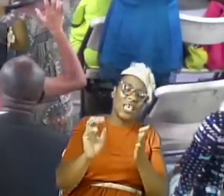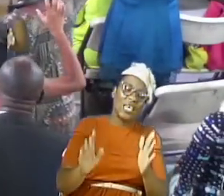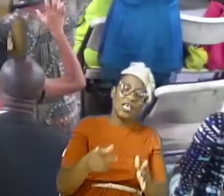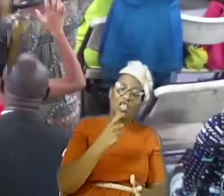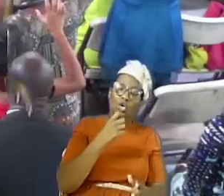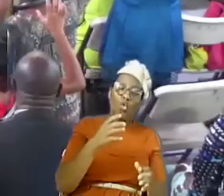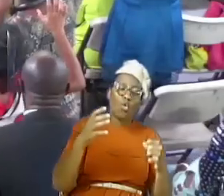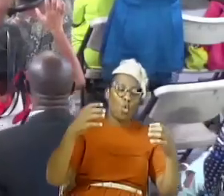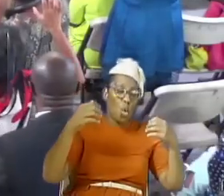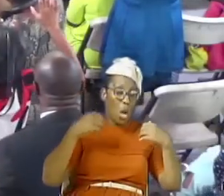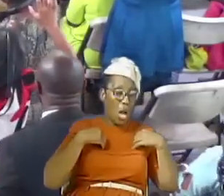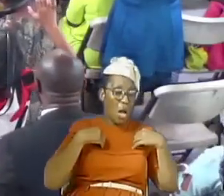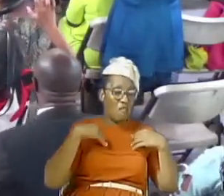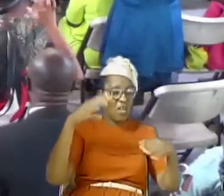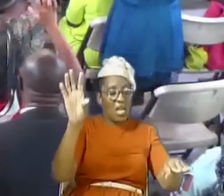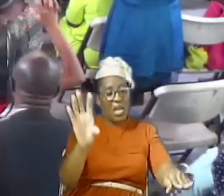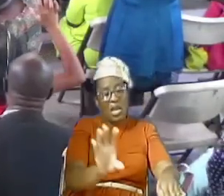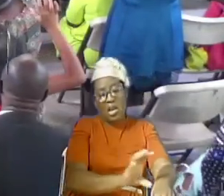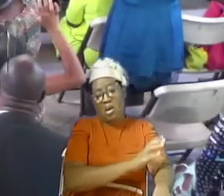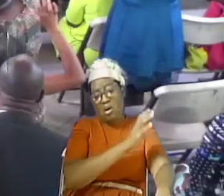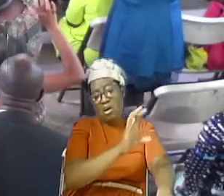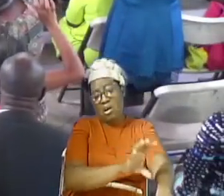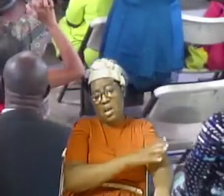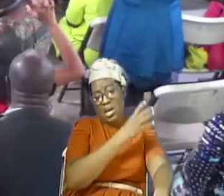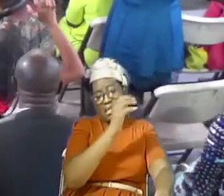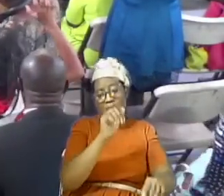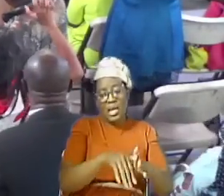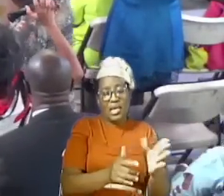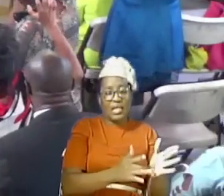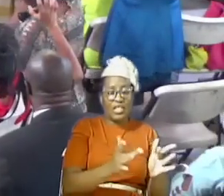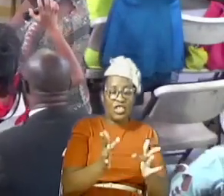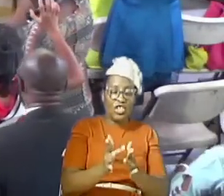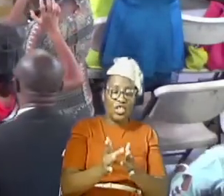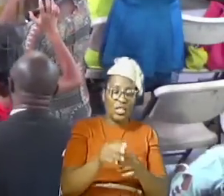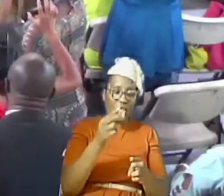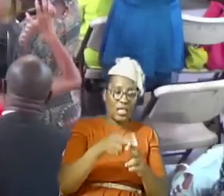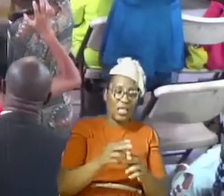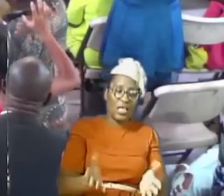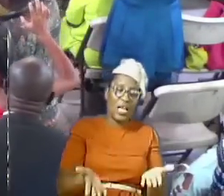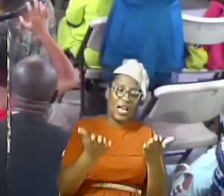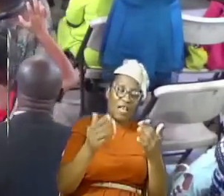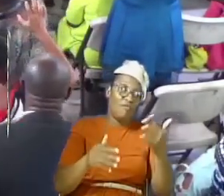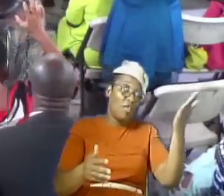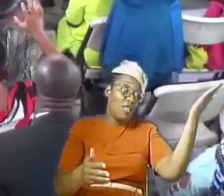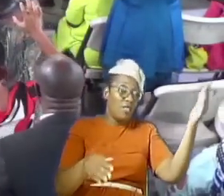they lift their faith, mighty God, so let it be unto them right now.